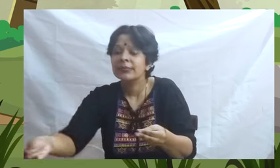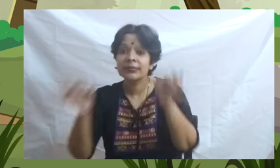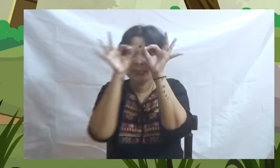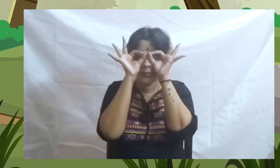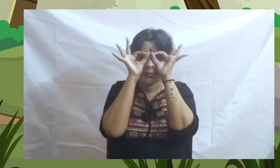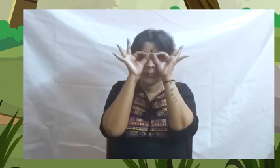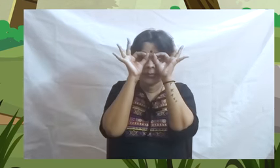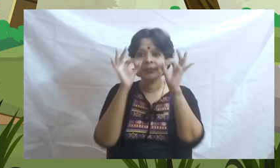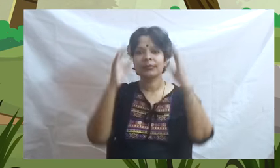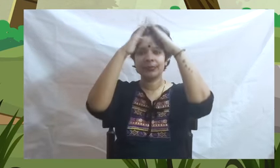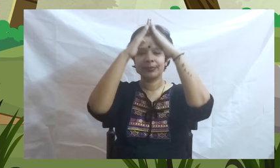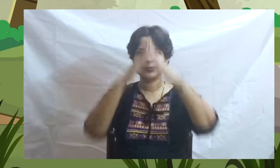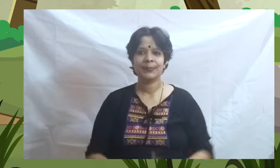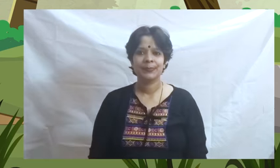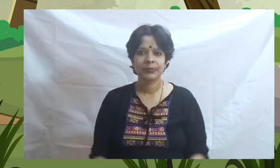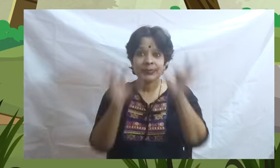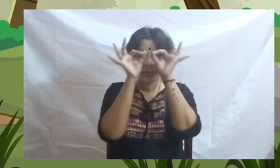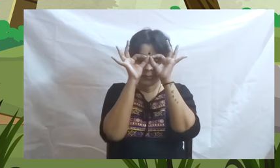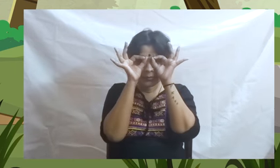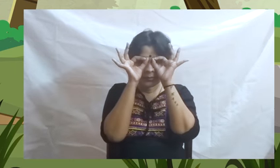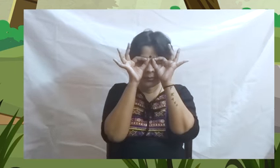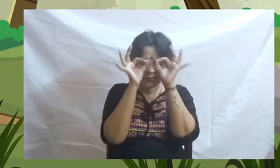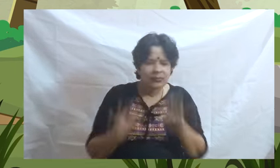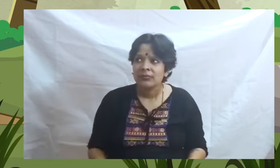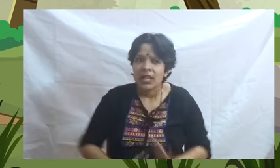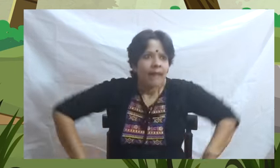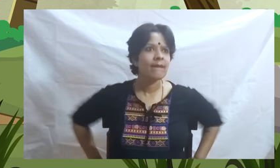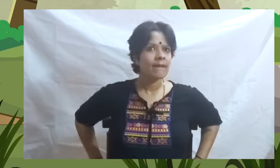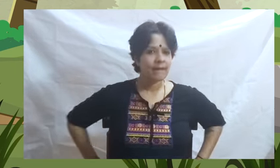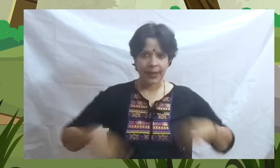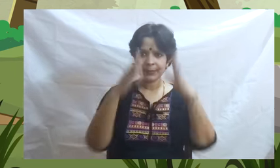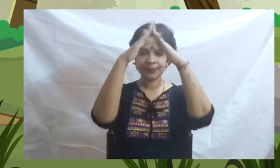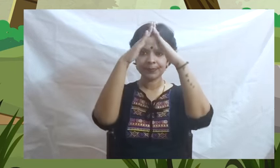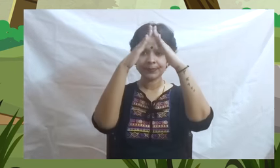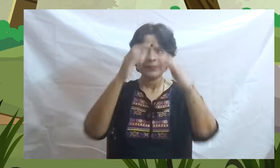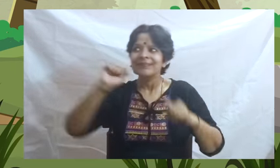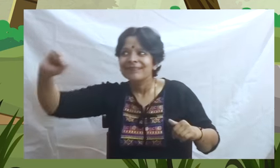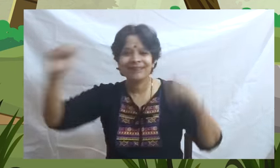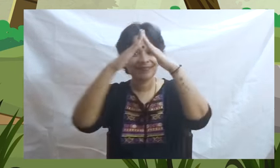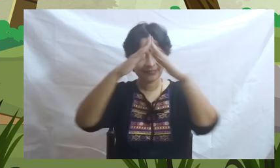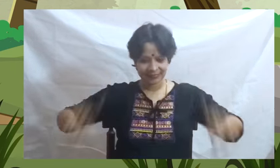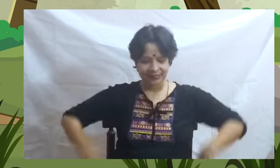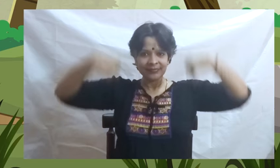Out popped the old owl's head from the opening in the tree that served her both for door and for window.